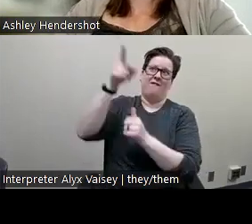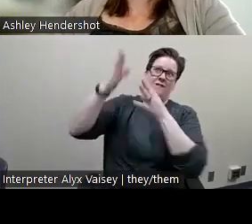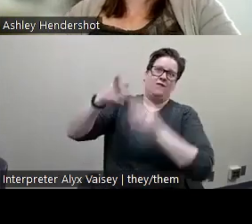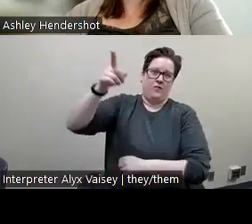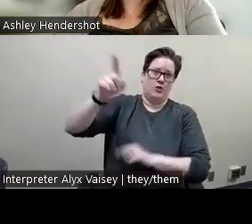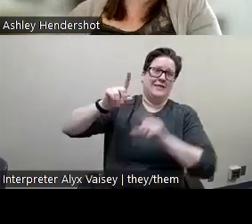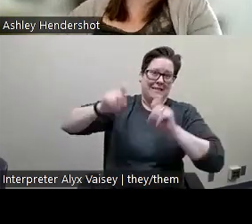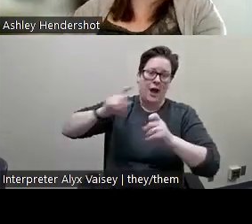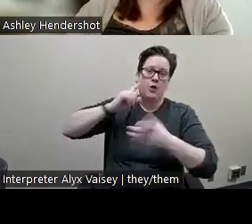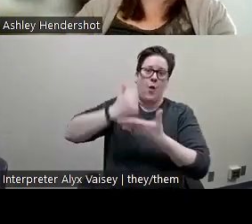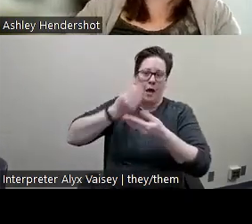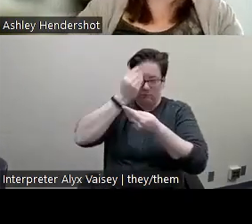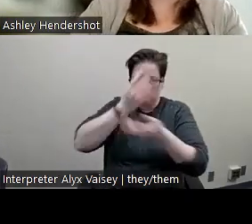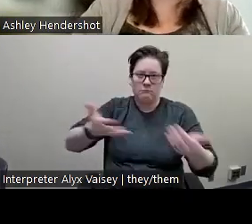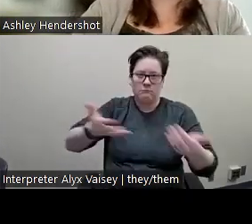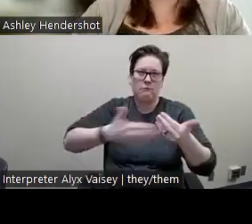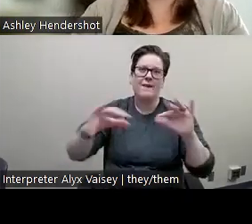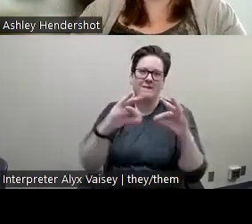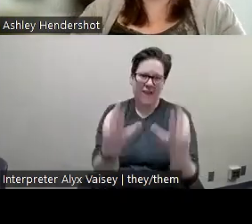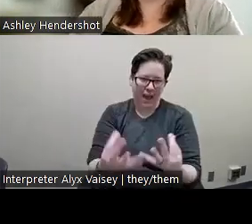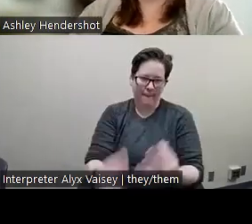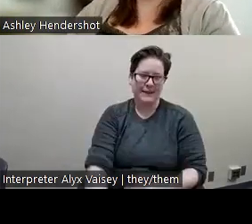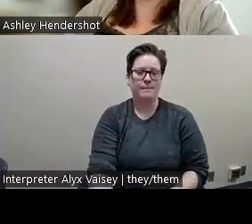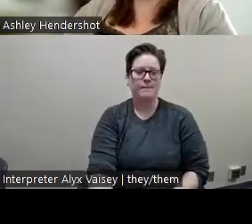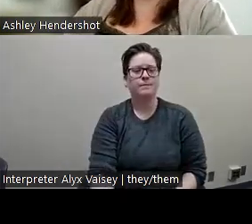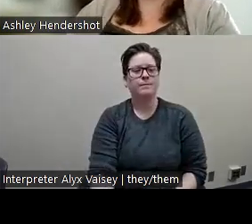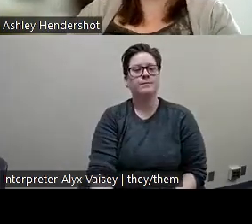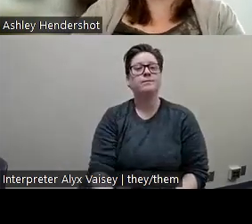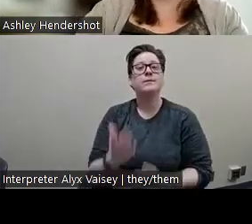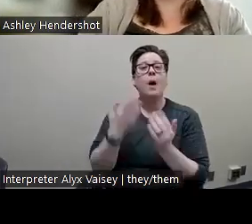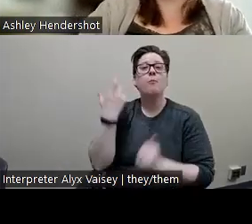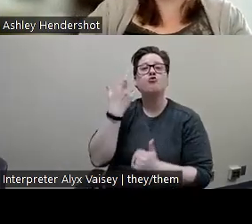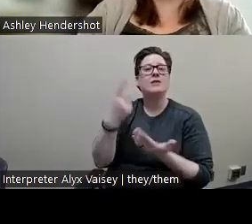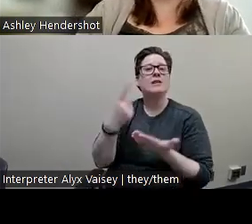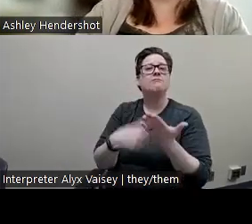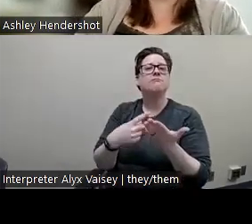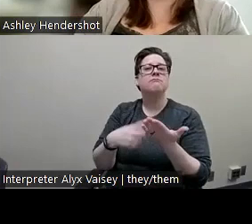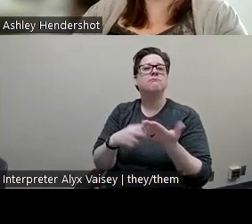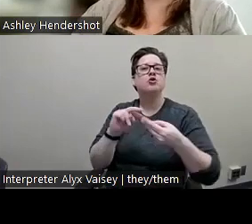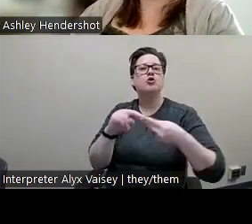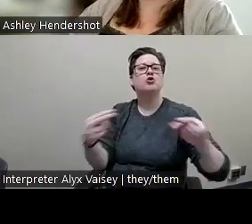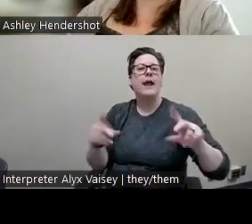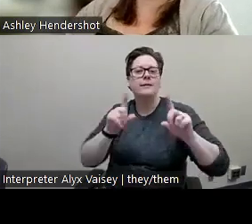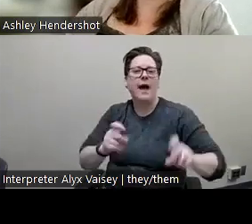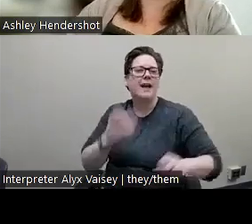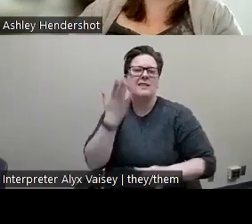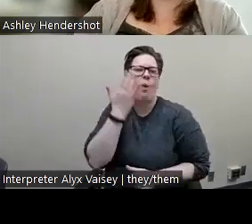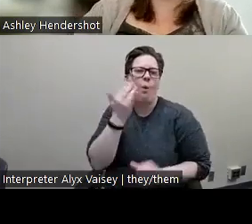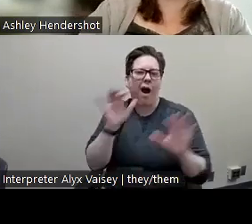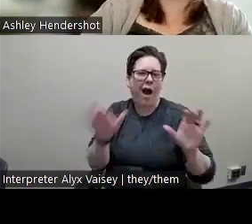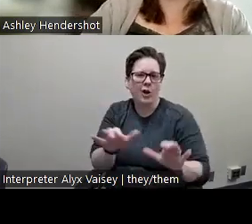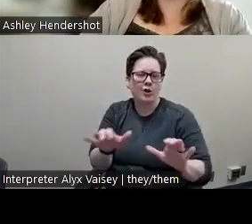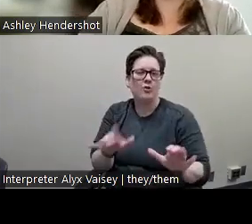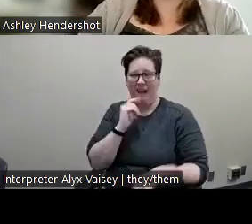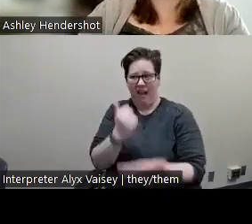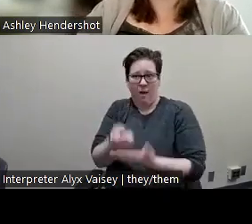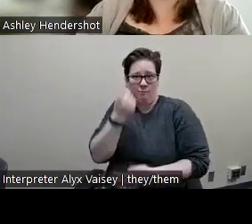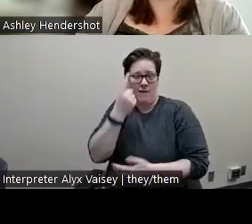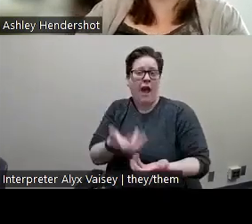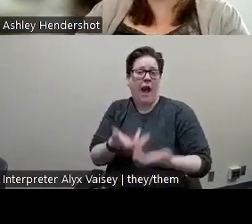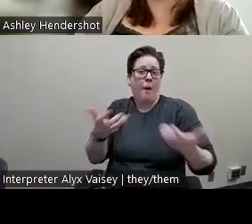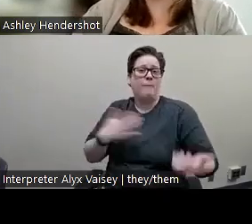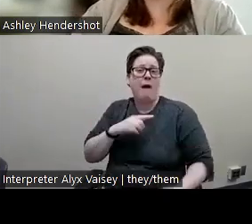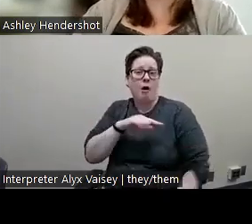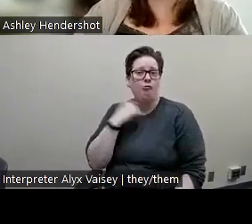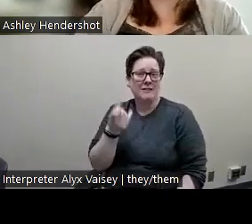that first. So some of the reasons when we talk about genetic testing, why to do it, is to really understand your risk for cancer. If you're at risk